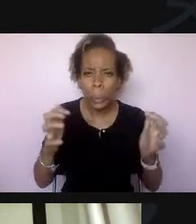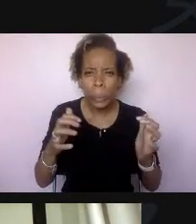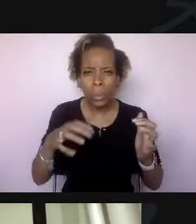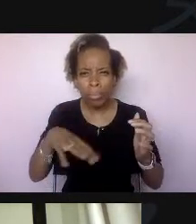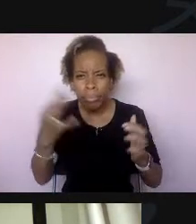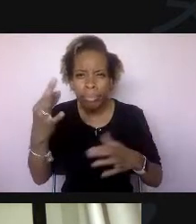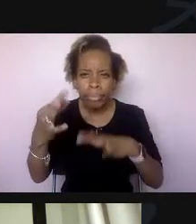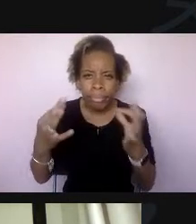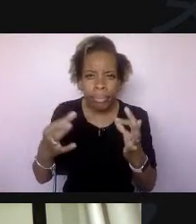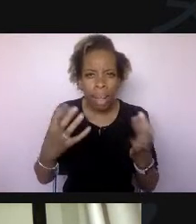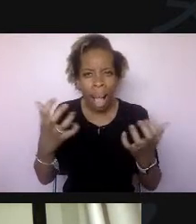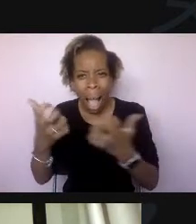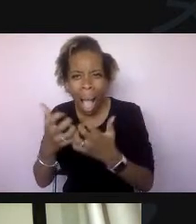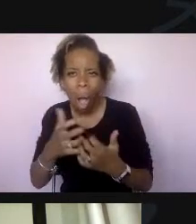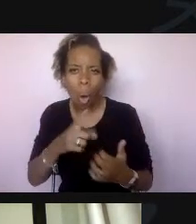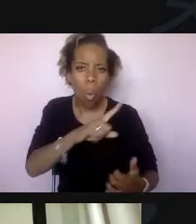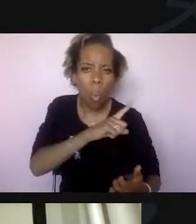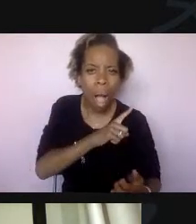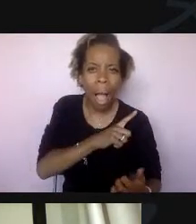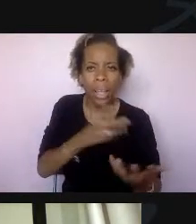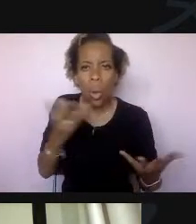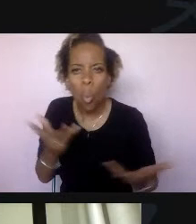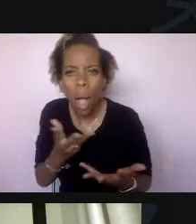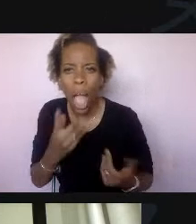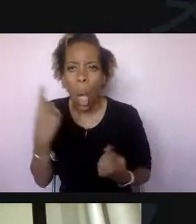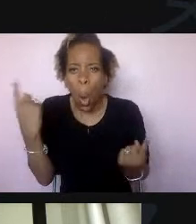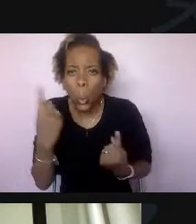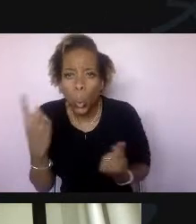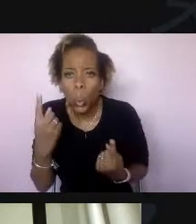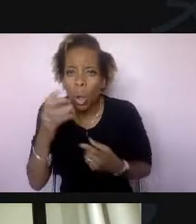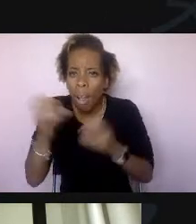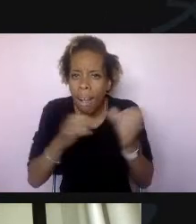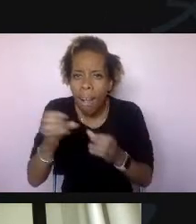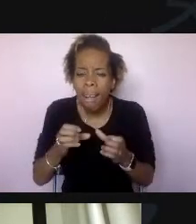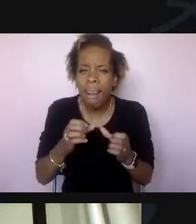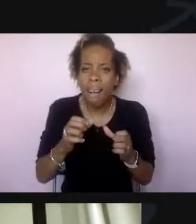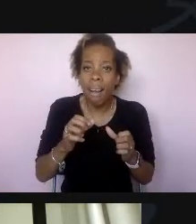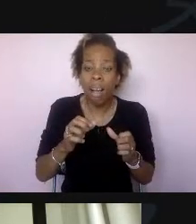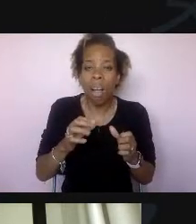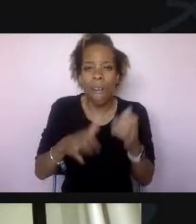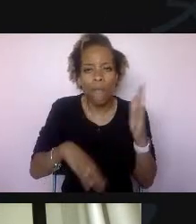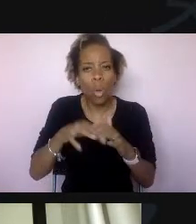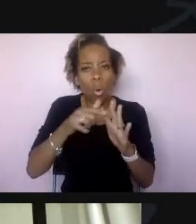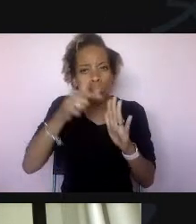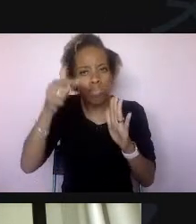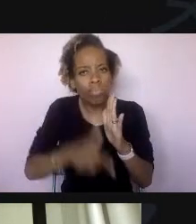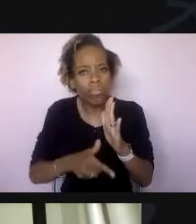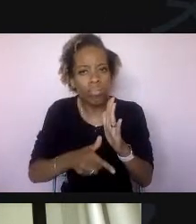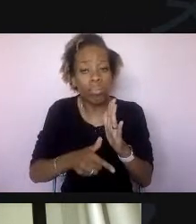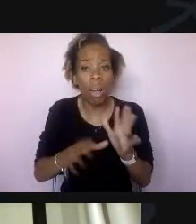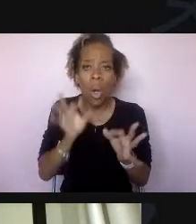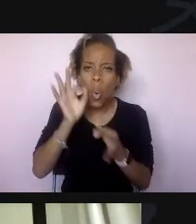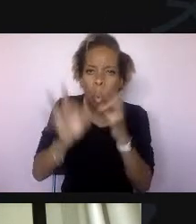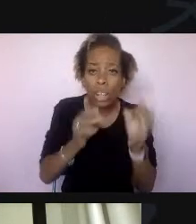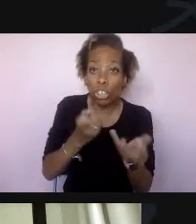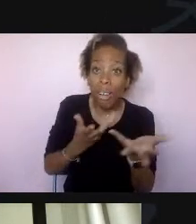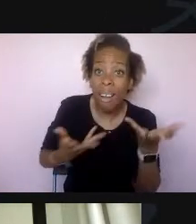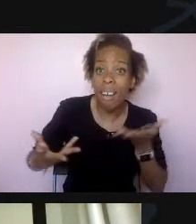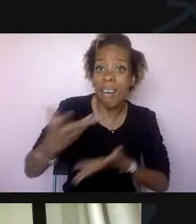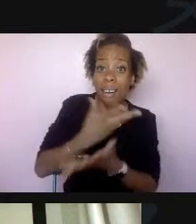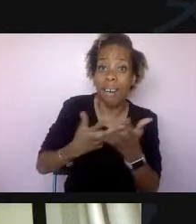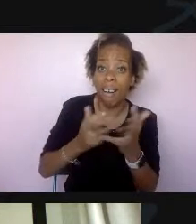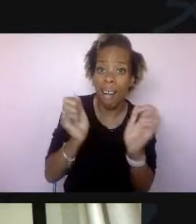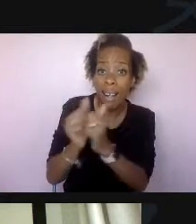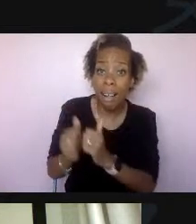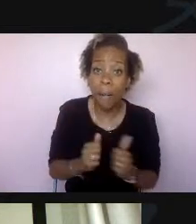that Black workers? Is that workers from Asian heritage backgrounds? So you could be asking those sort of questions. An employer should